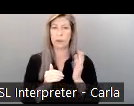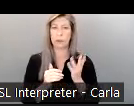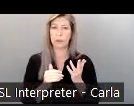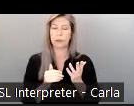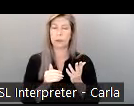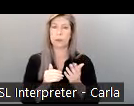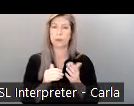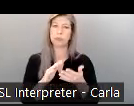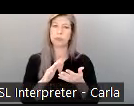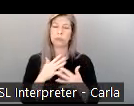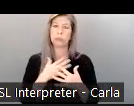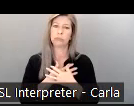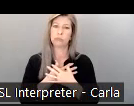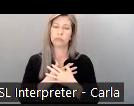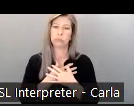second.